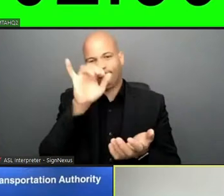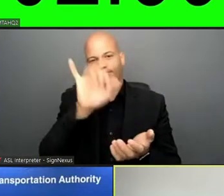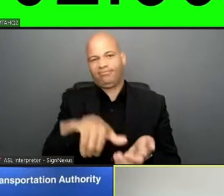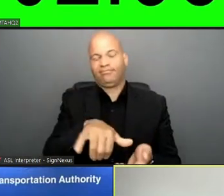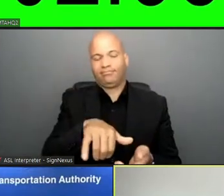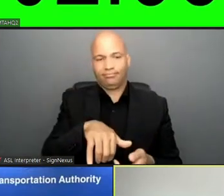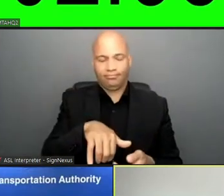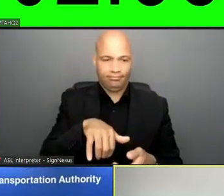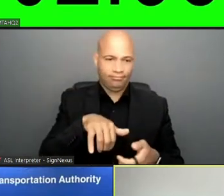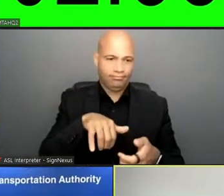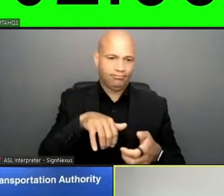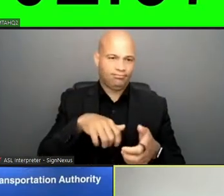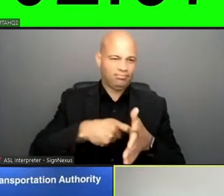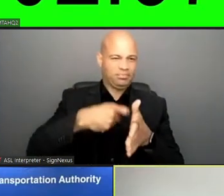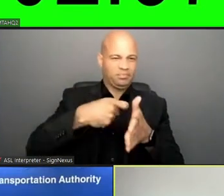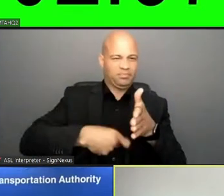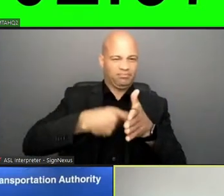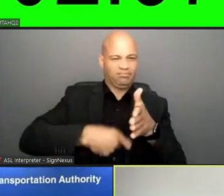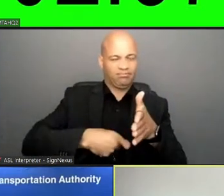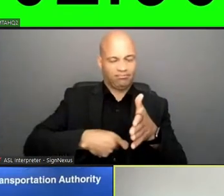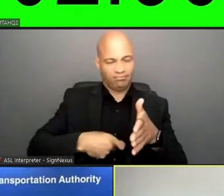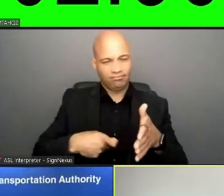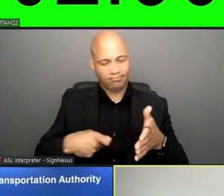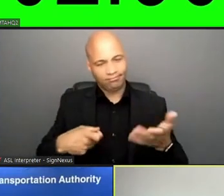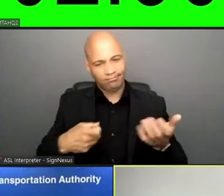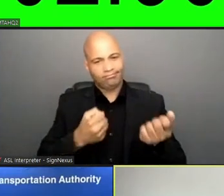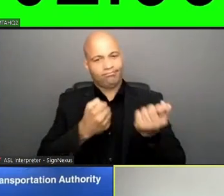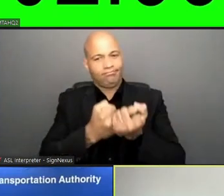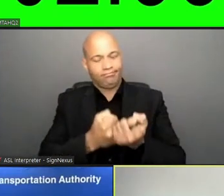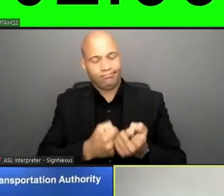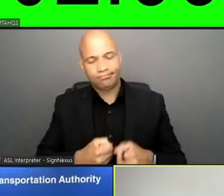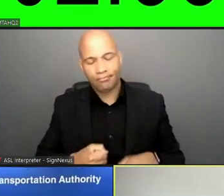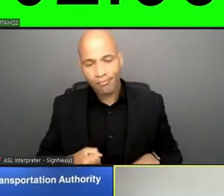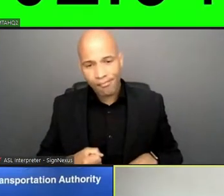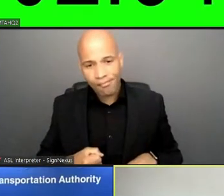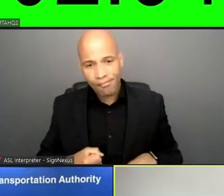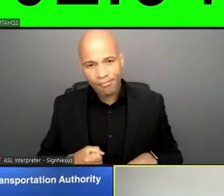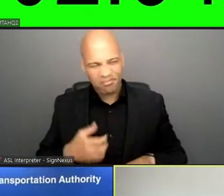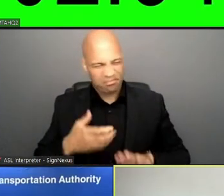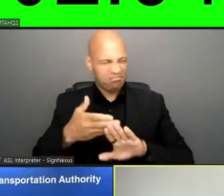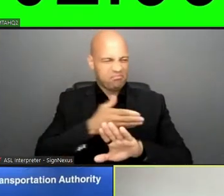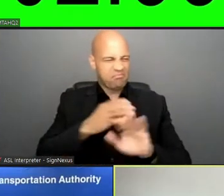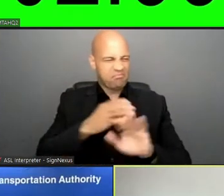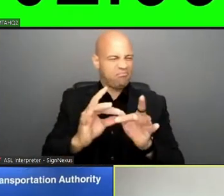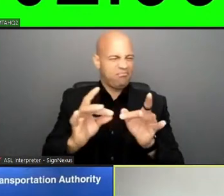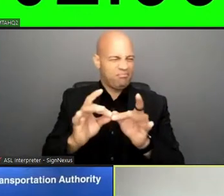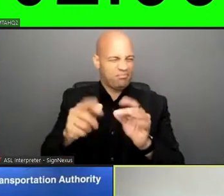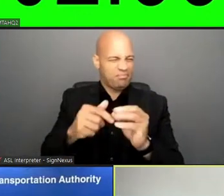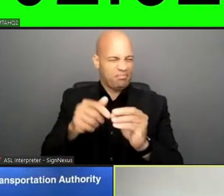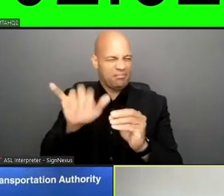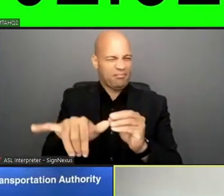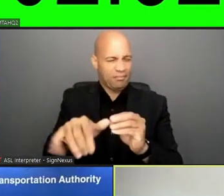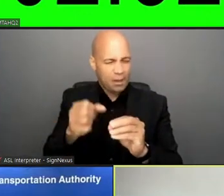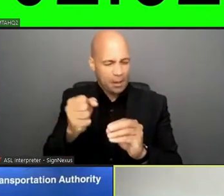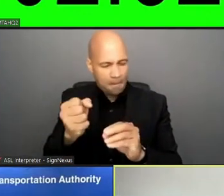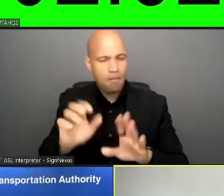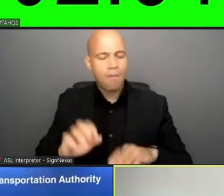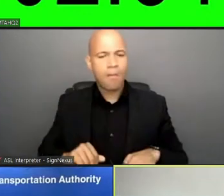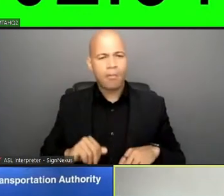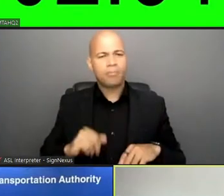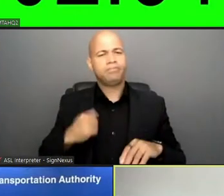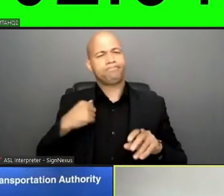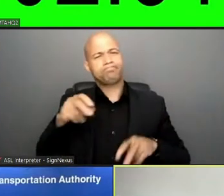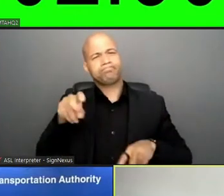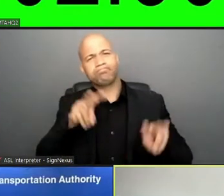of congestion pricing before I present my comments about congestion pricing I'd like to share a few observations